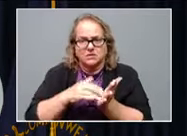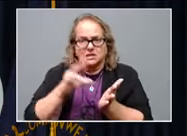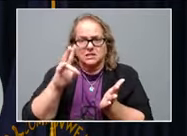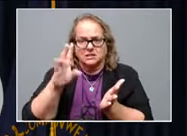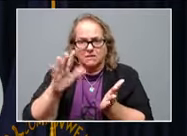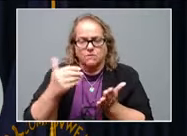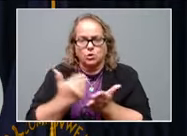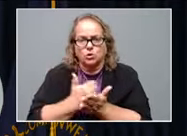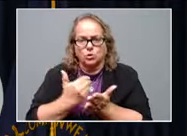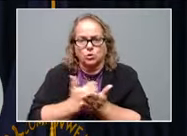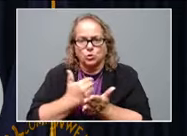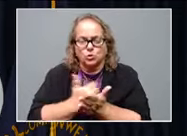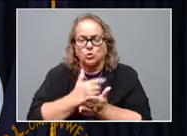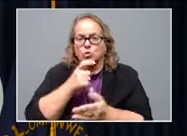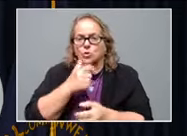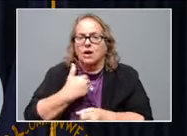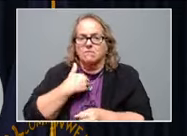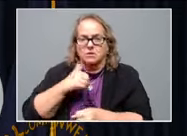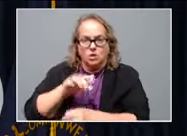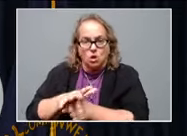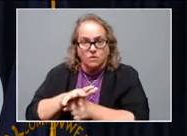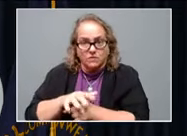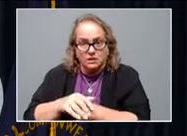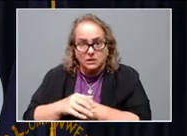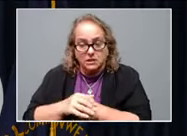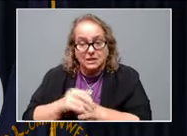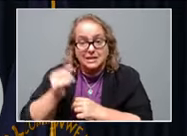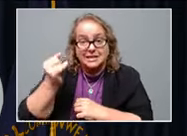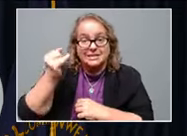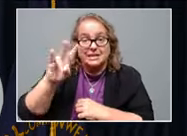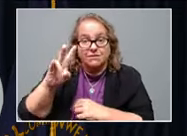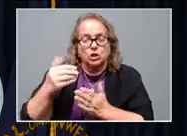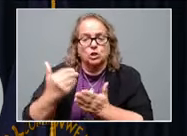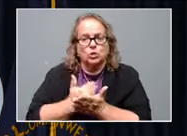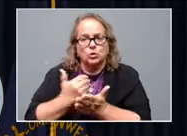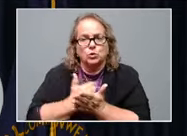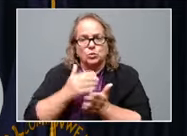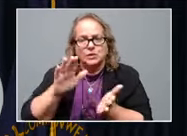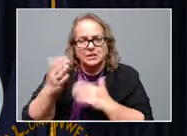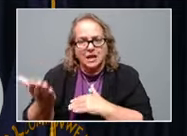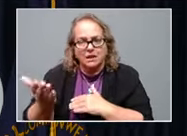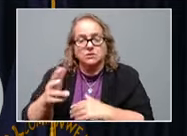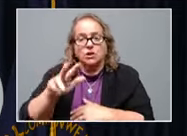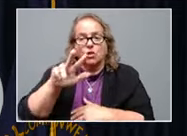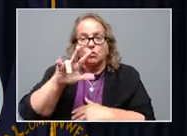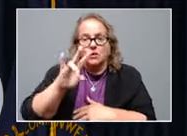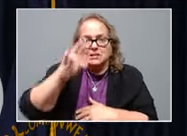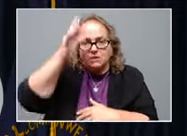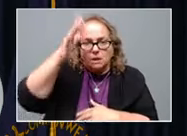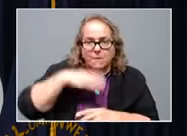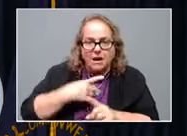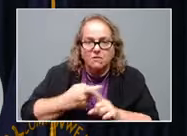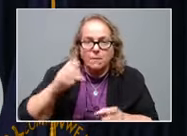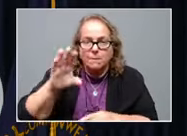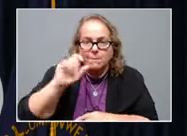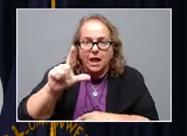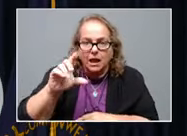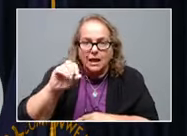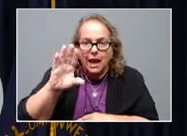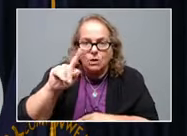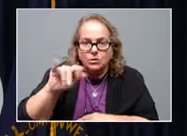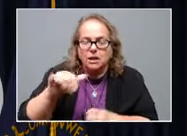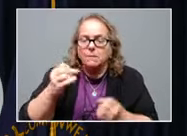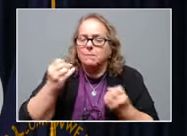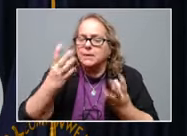of COVID-19, 17 new deaths, including a 37-year-old man from Bell County. A lot of deaths we've seen